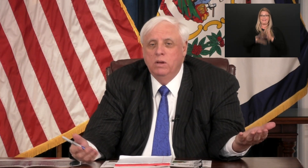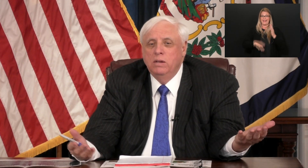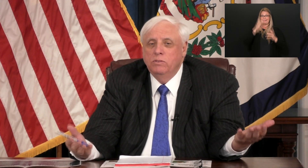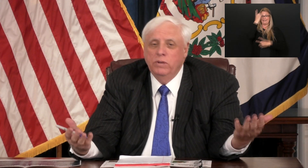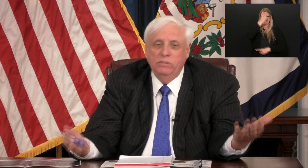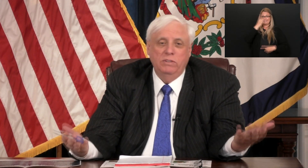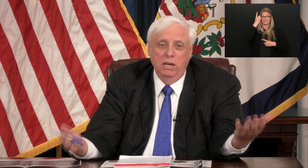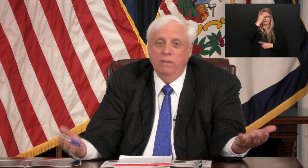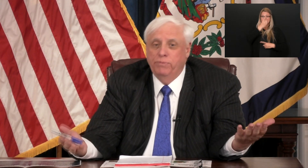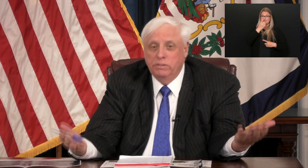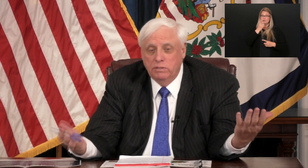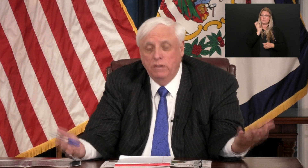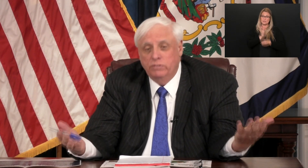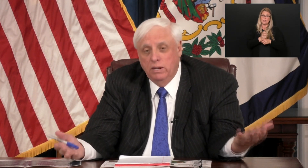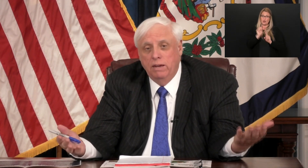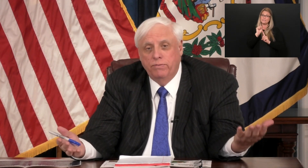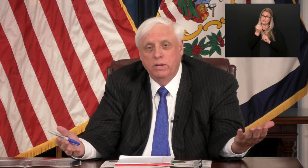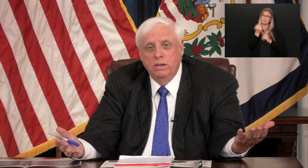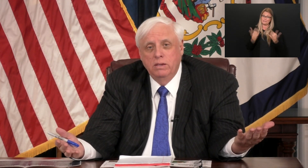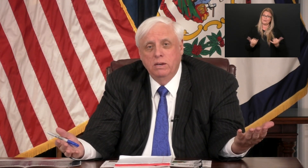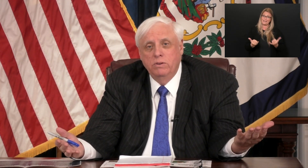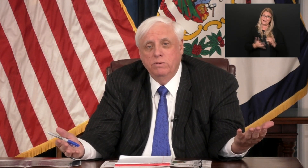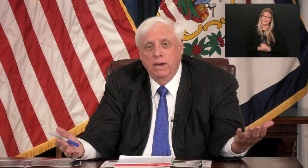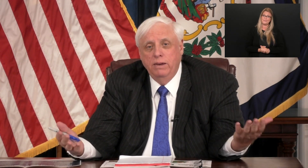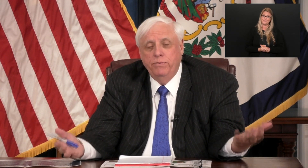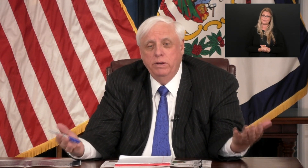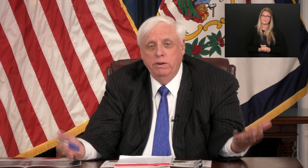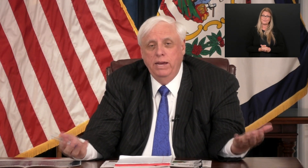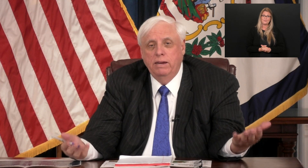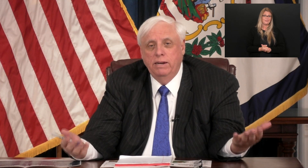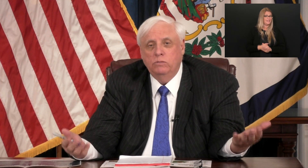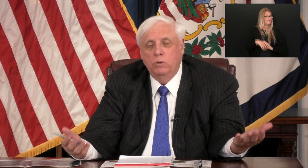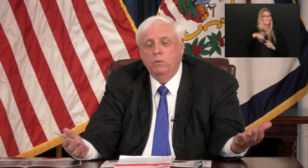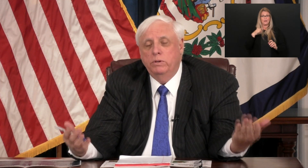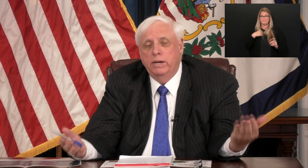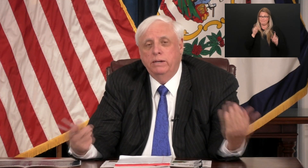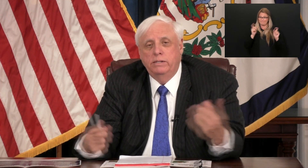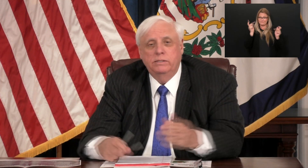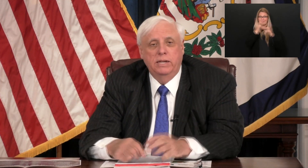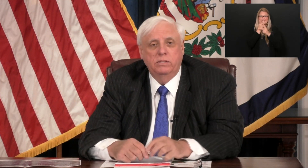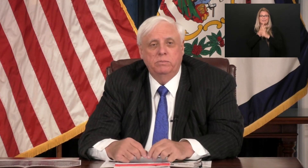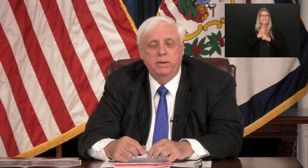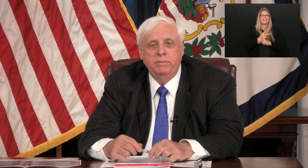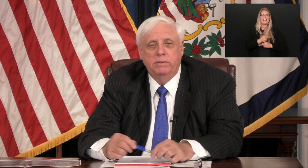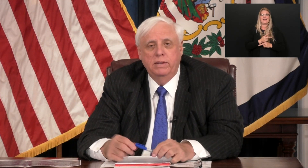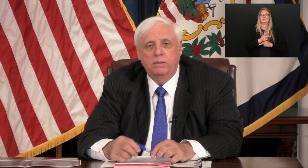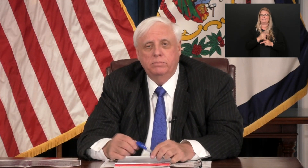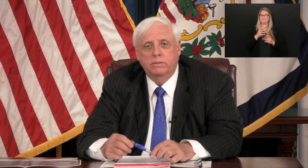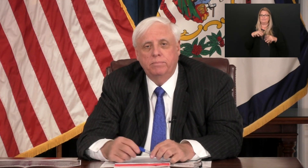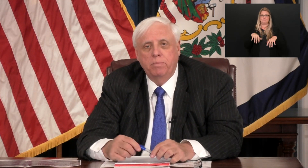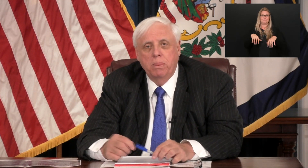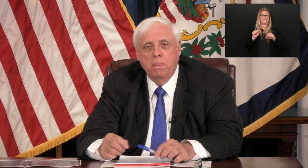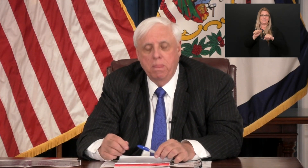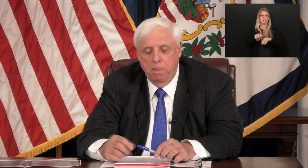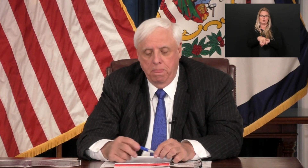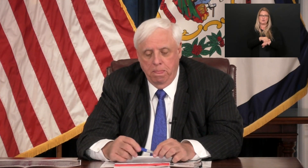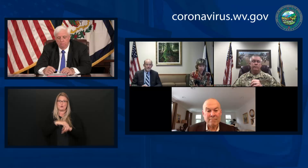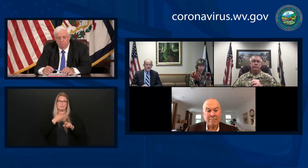so it's tough. It's tough stuff. You've got to figure it out. And that's why we're trying to just take those baby steps.